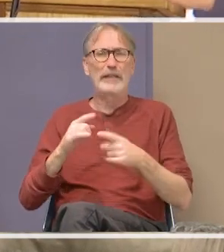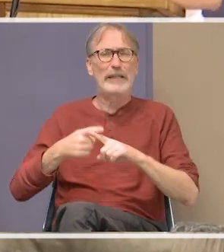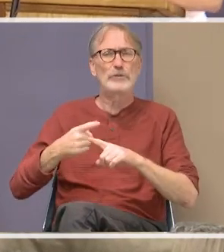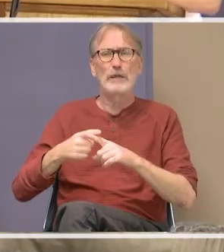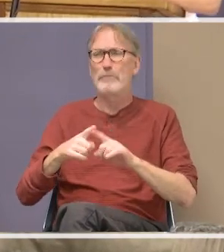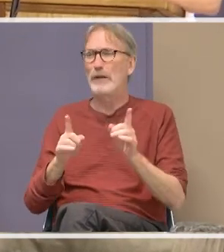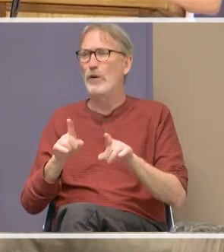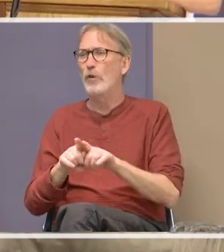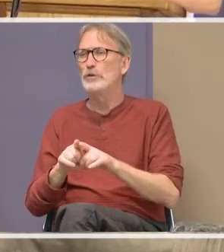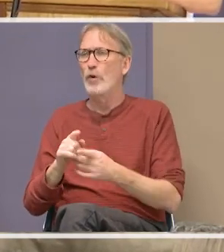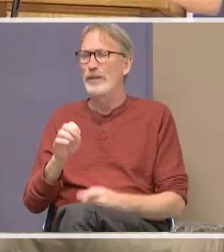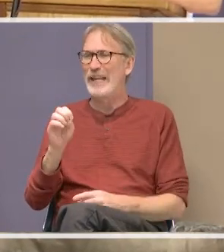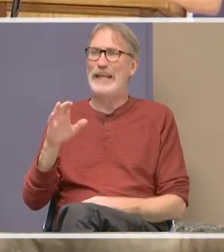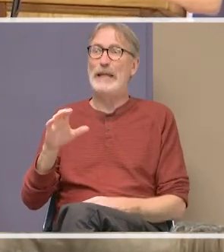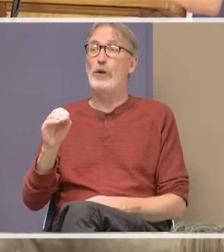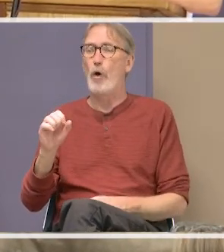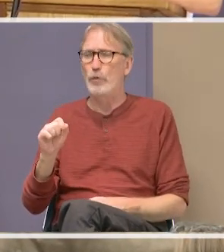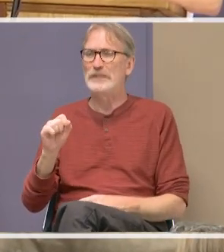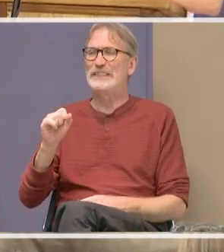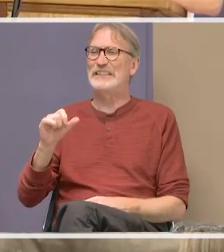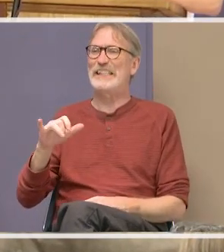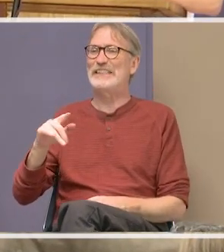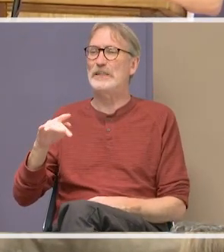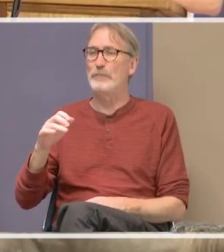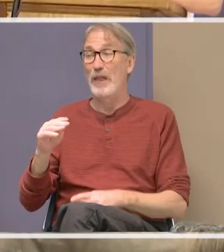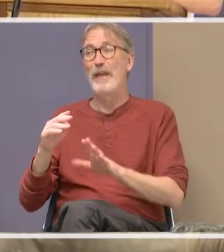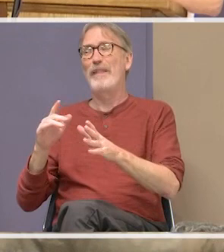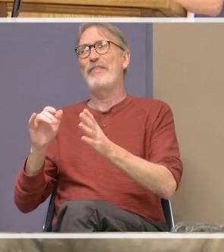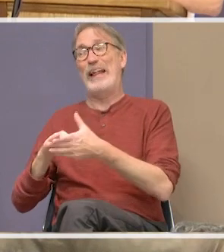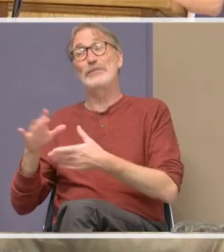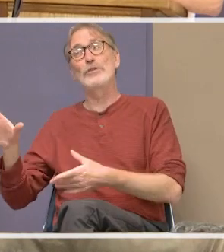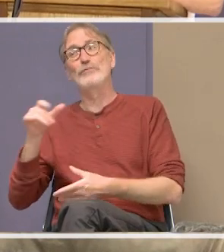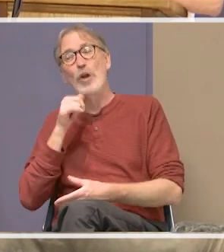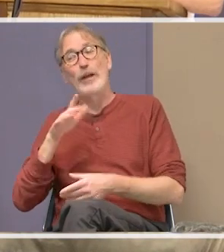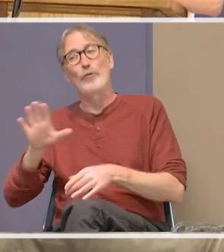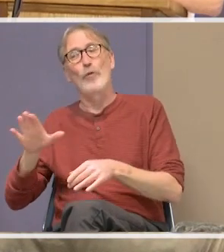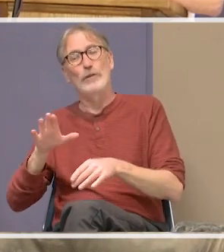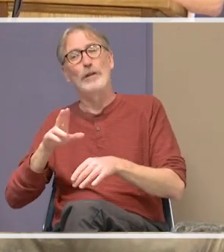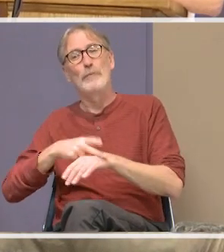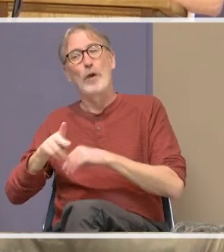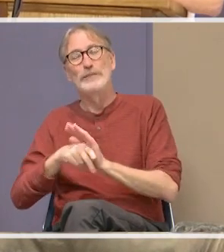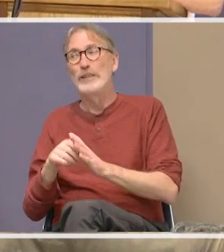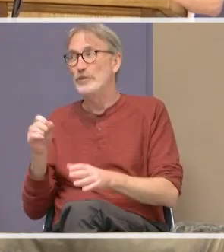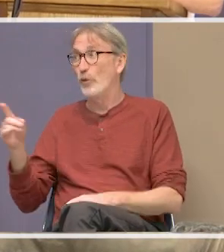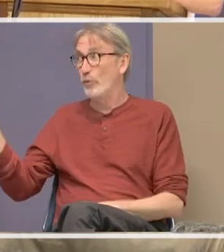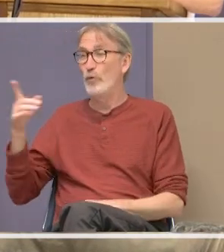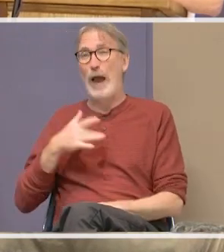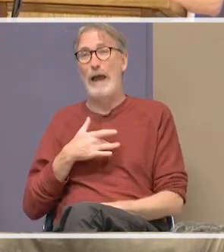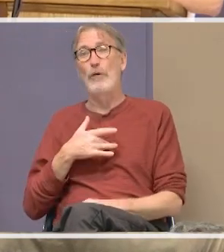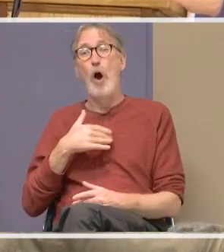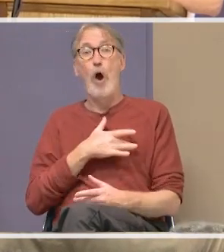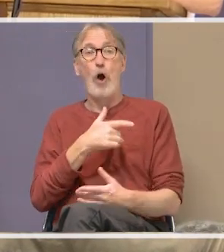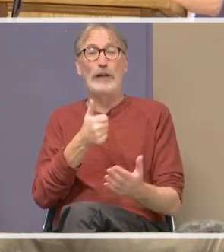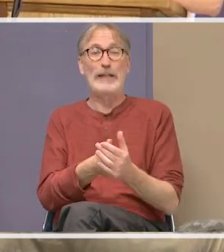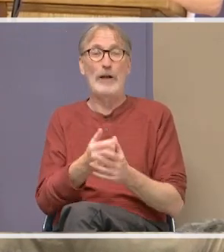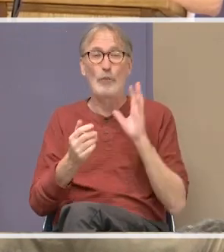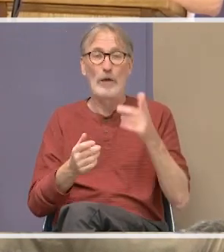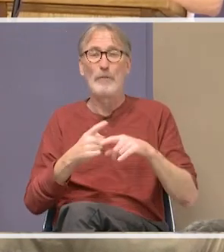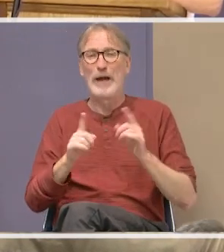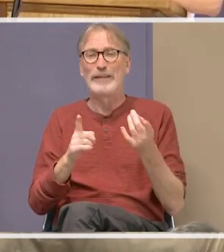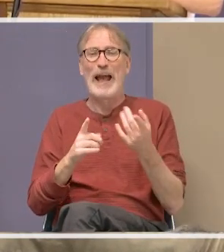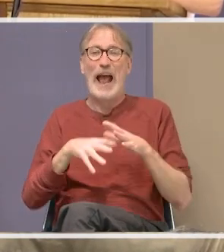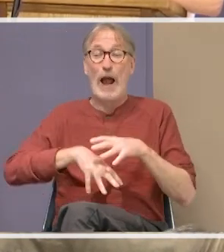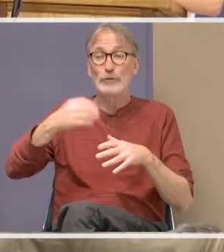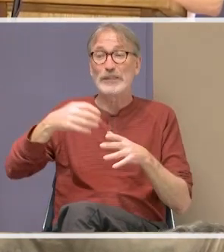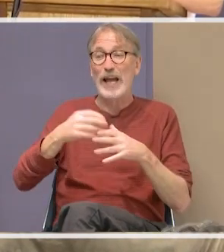the ecosystem around it, which is outside of the scope of the project, so the project manager is going to have a heart attack. But it's outside of the scope,